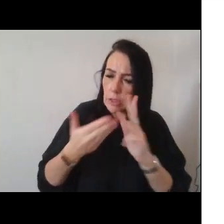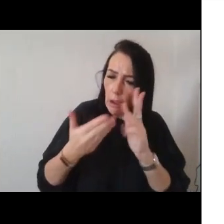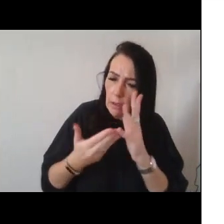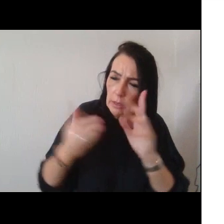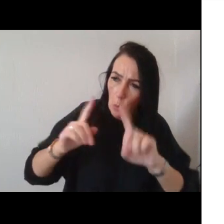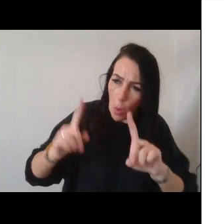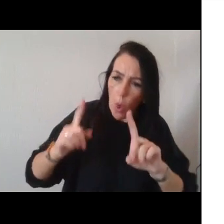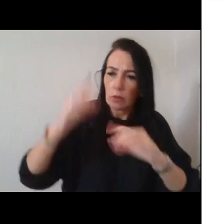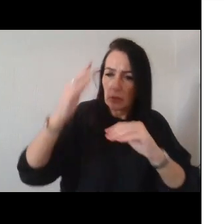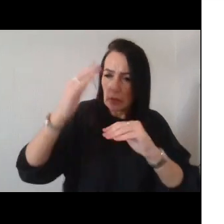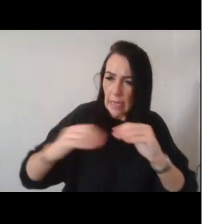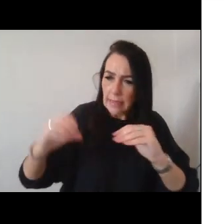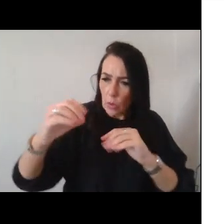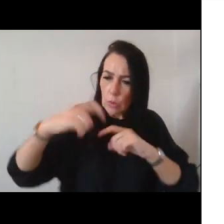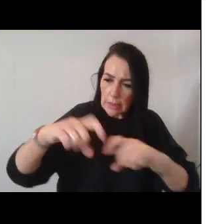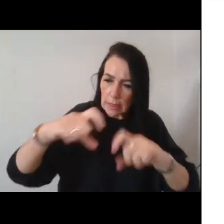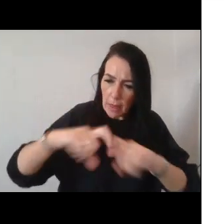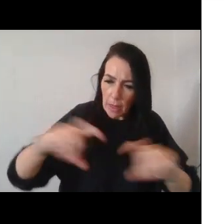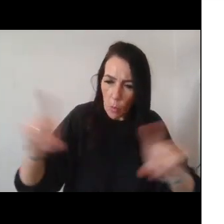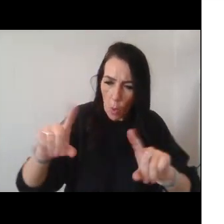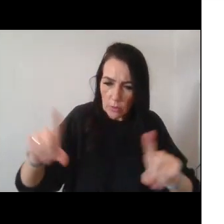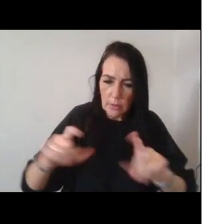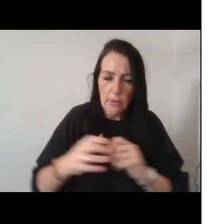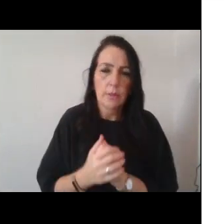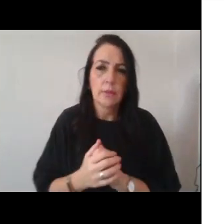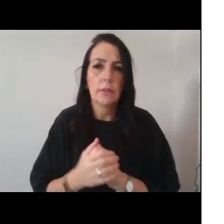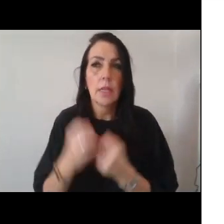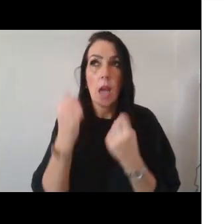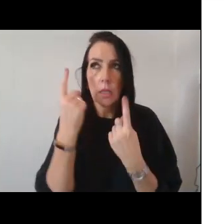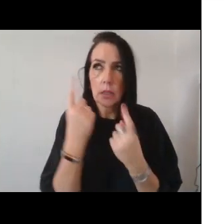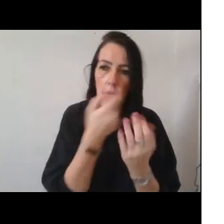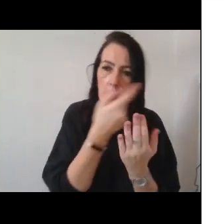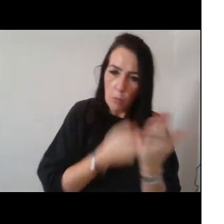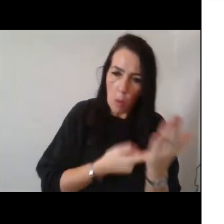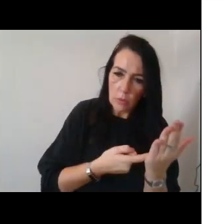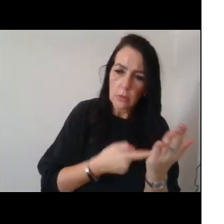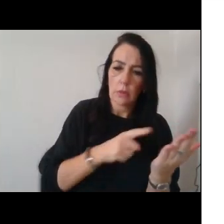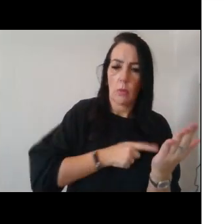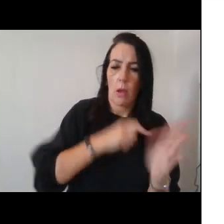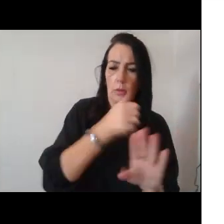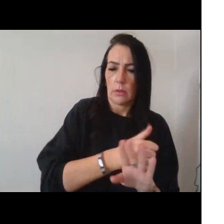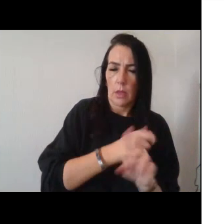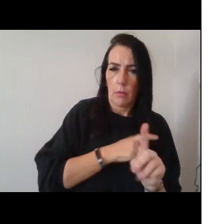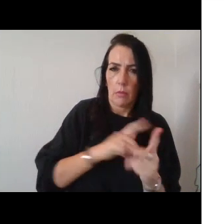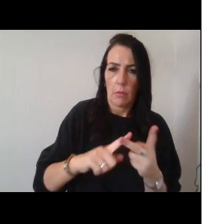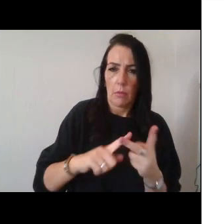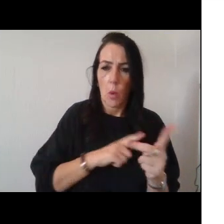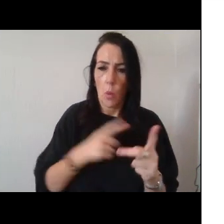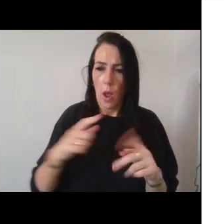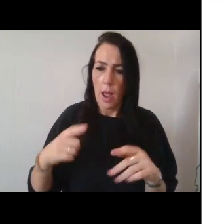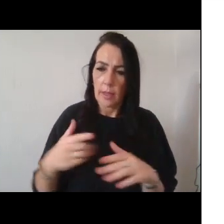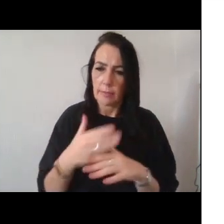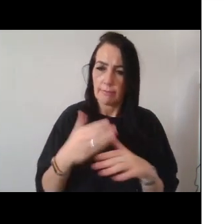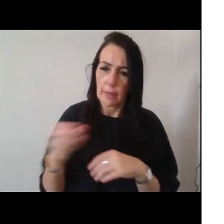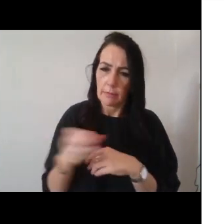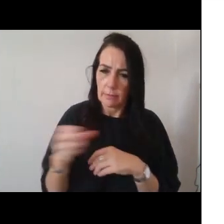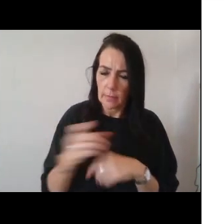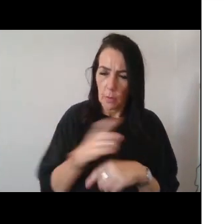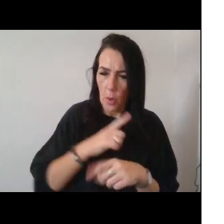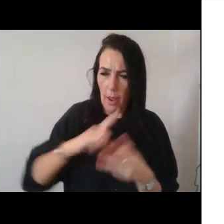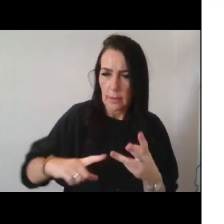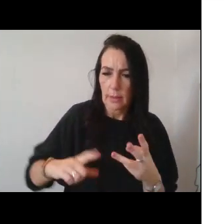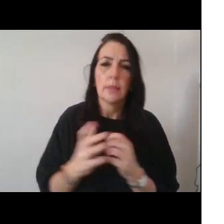terms of sustainability, they understand why certain policies are in place, why employees are being engaged, they can share those